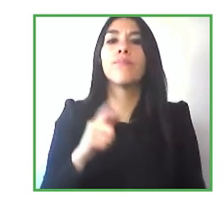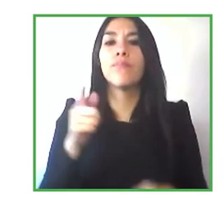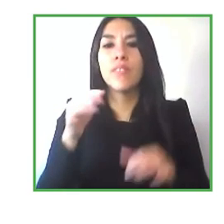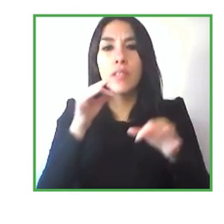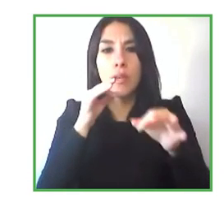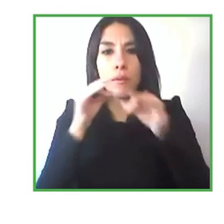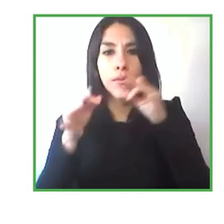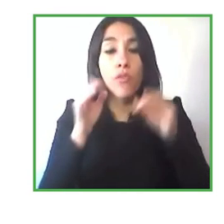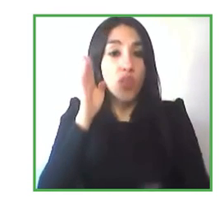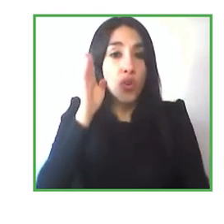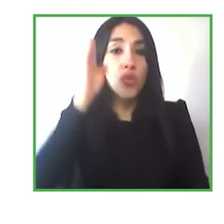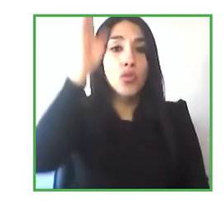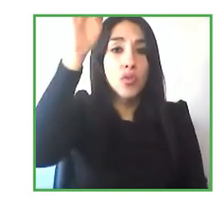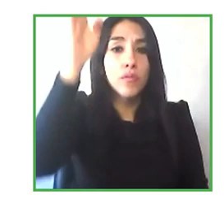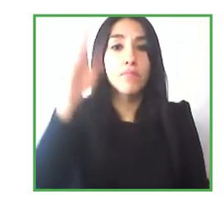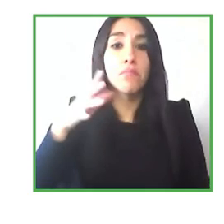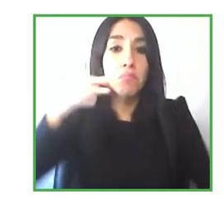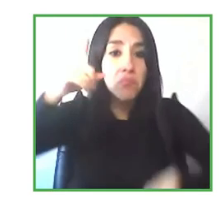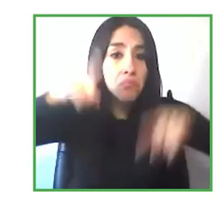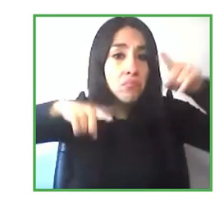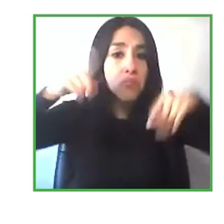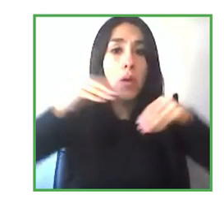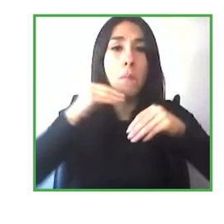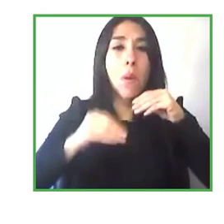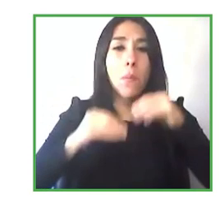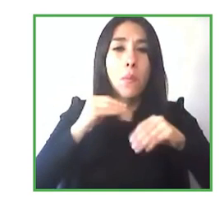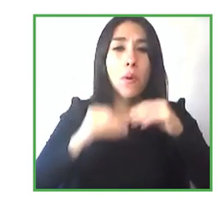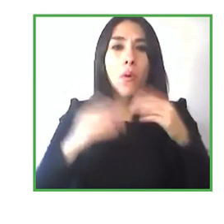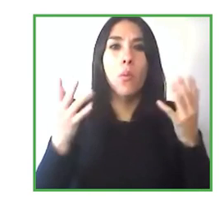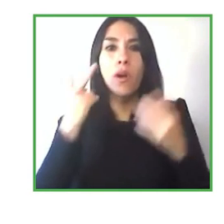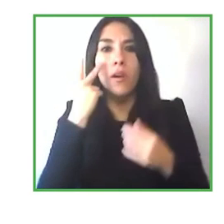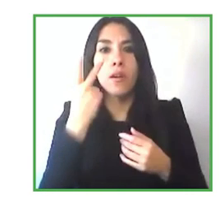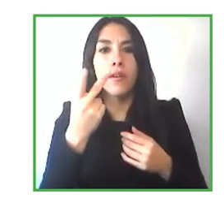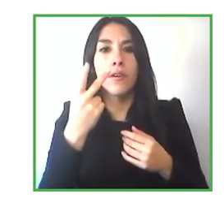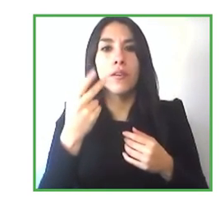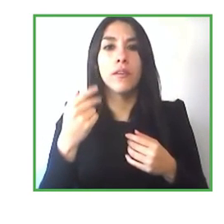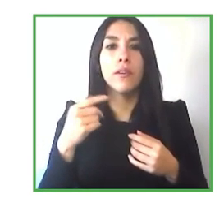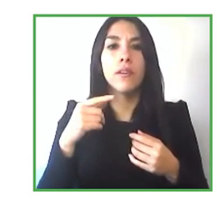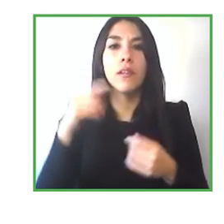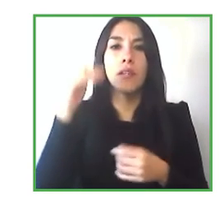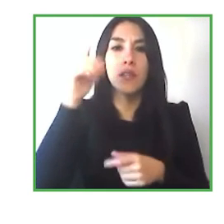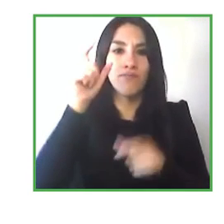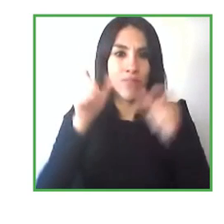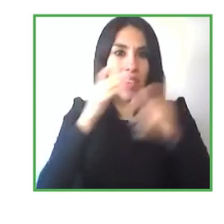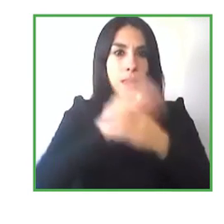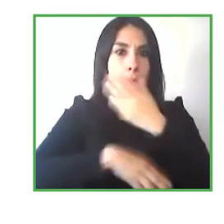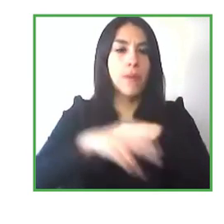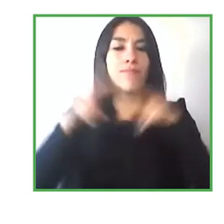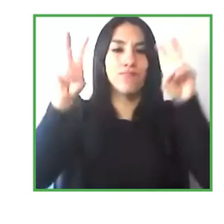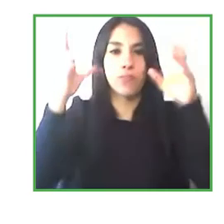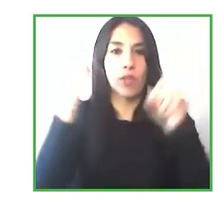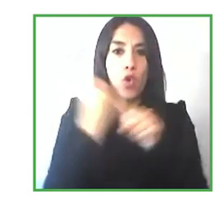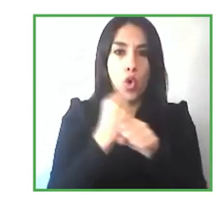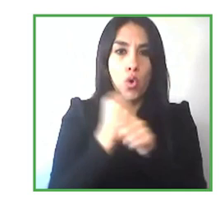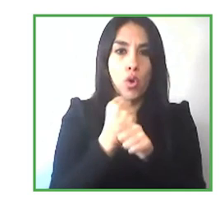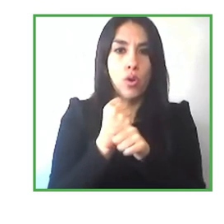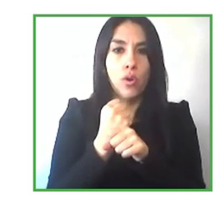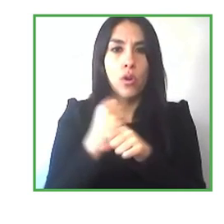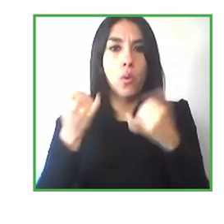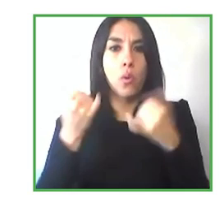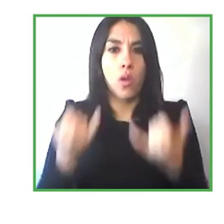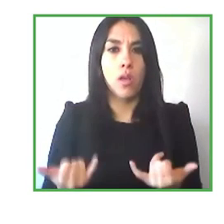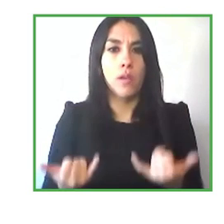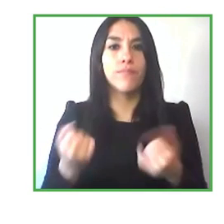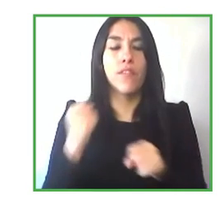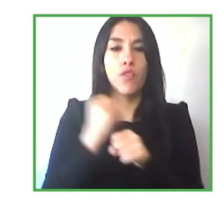these discussions are taking place, they need to think about, okay, how is this relevant